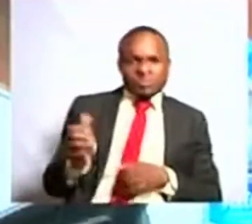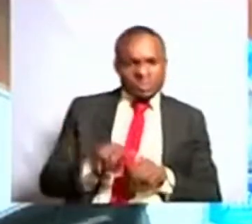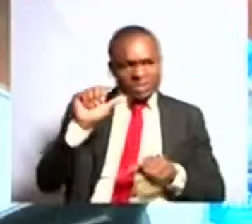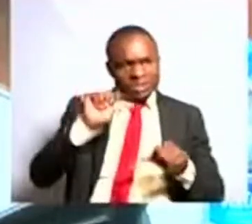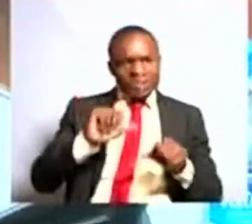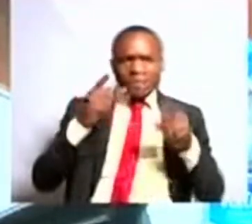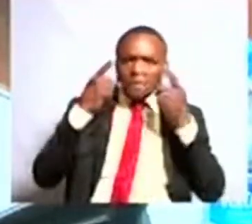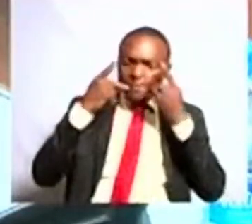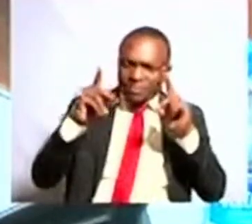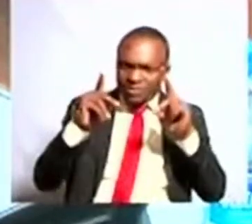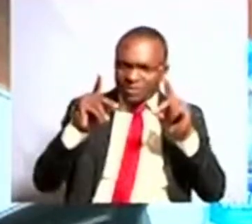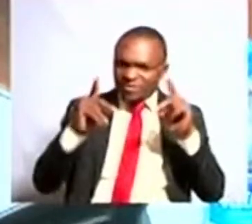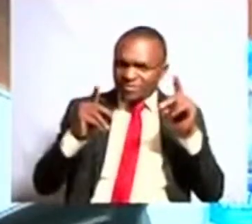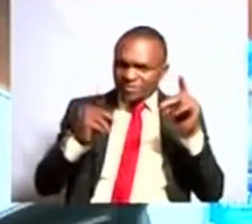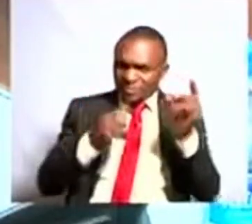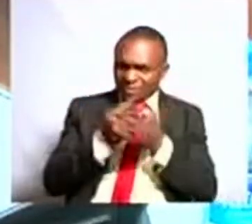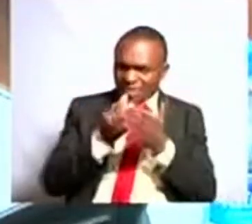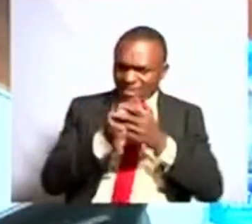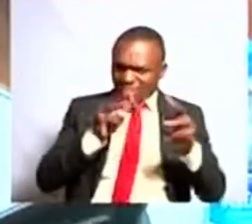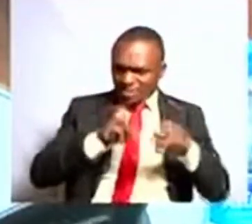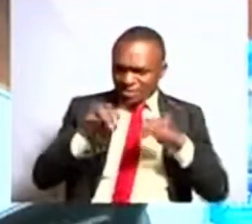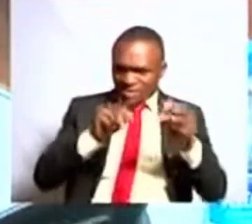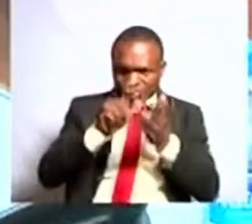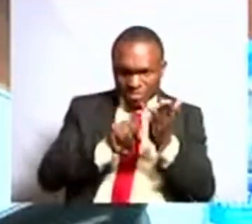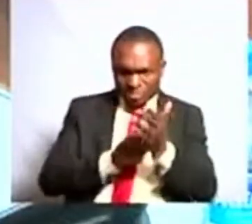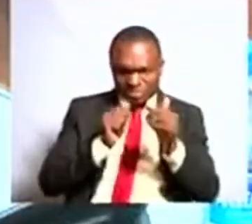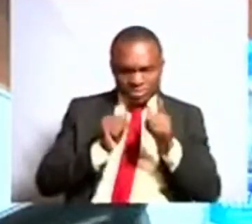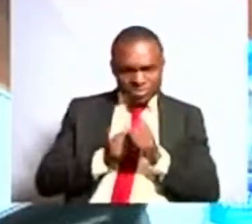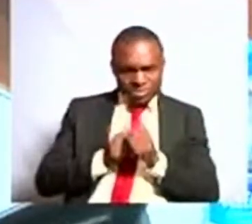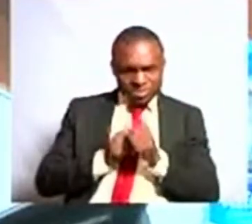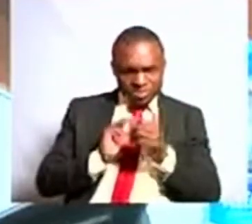public finance management rules that governs